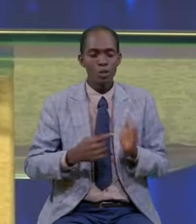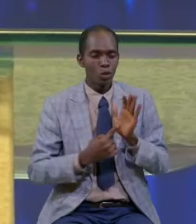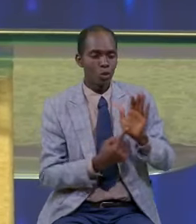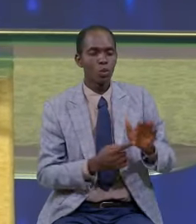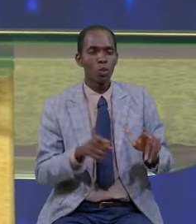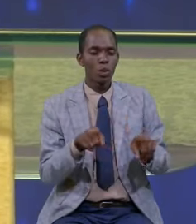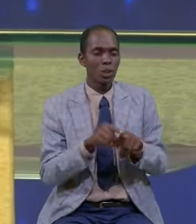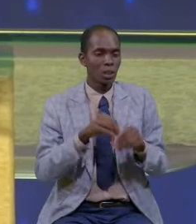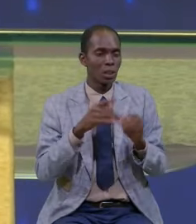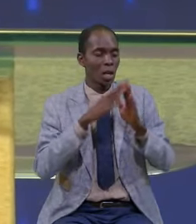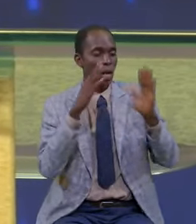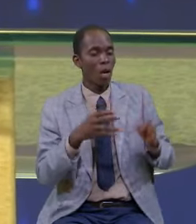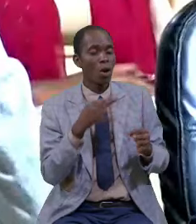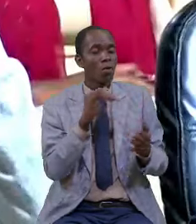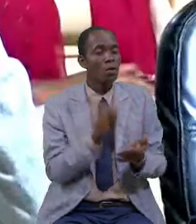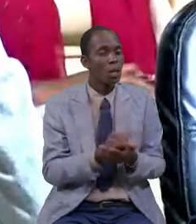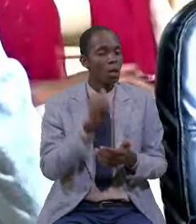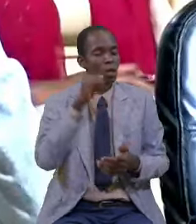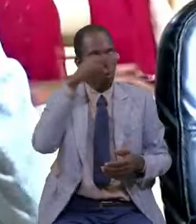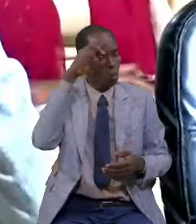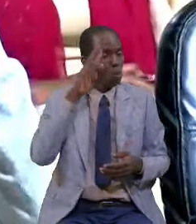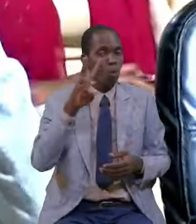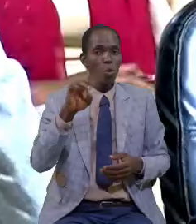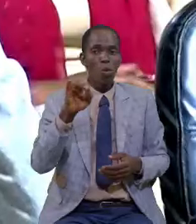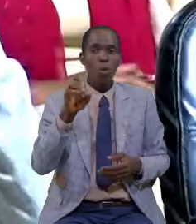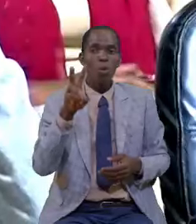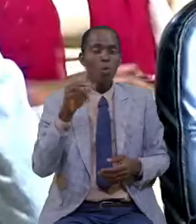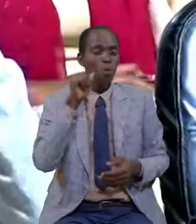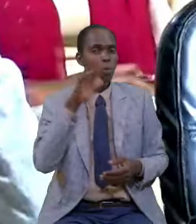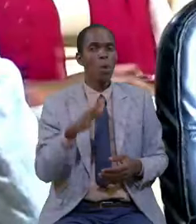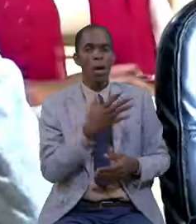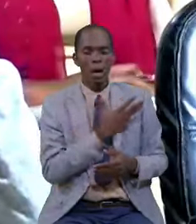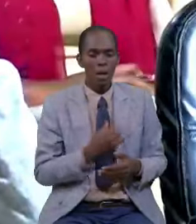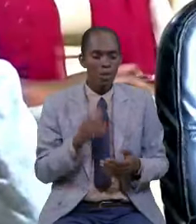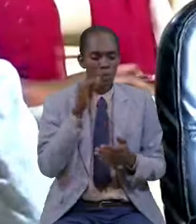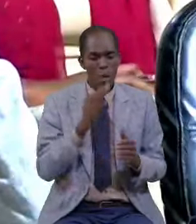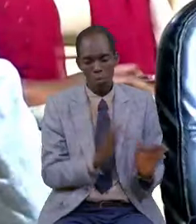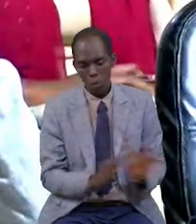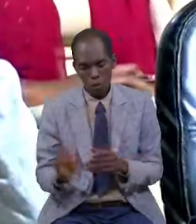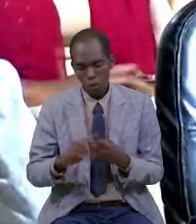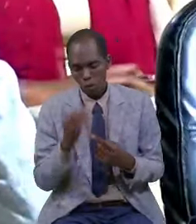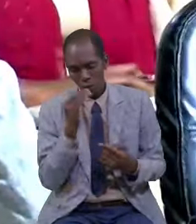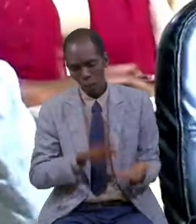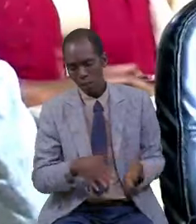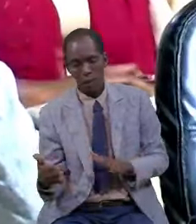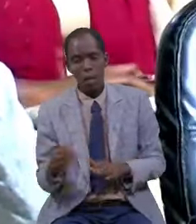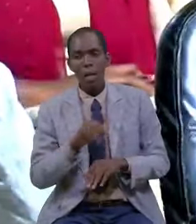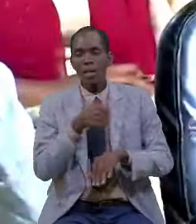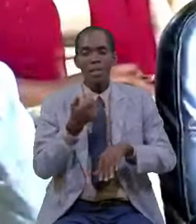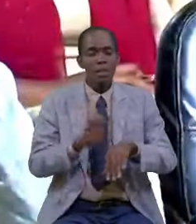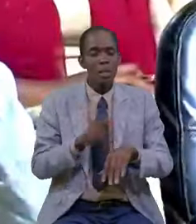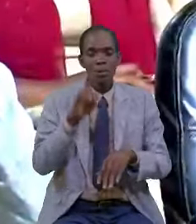that Widow that was gathering s so that I will eat the and die anywhere he showed up Miracle showed